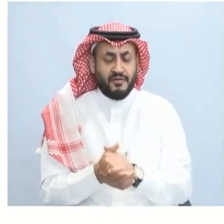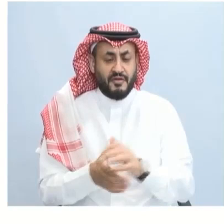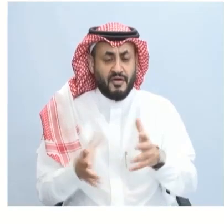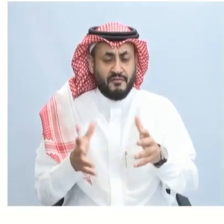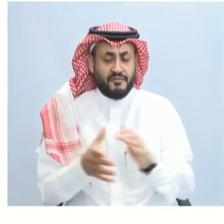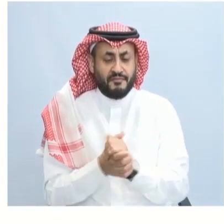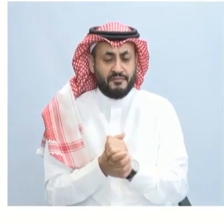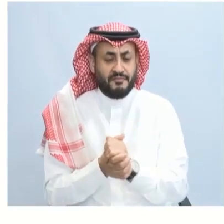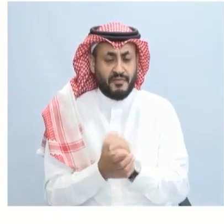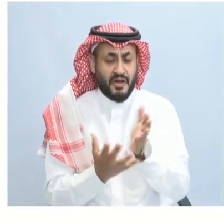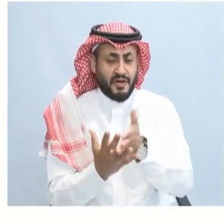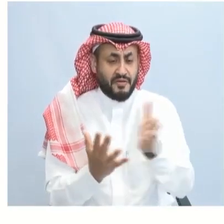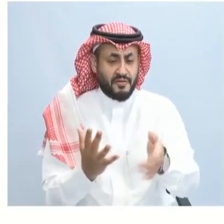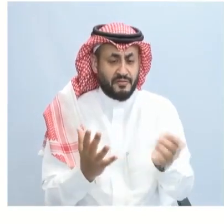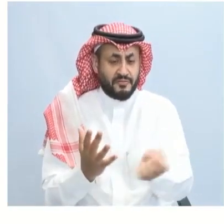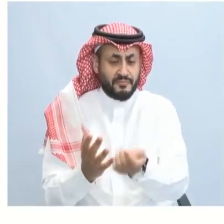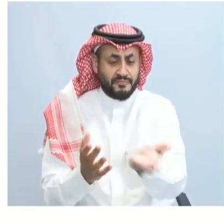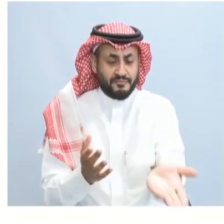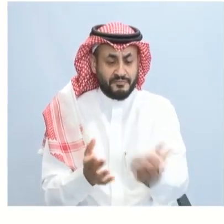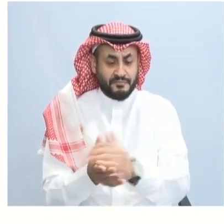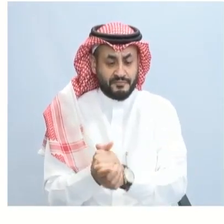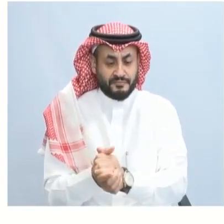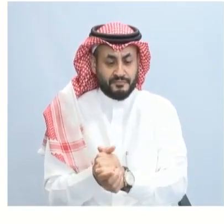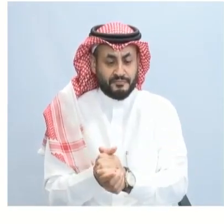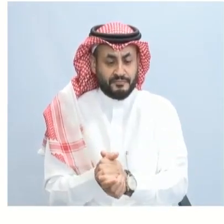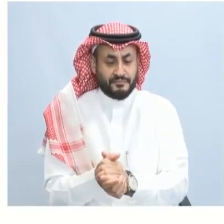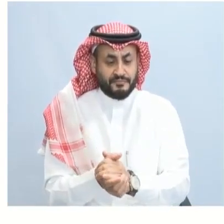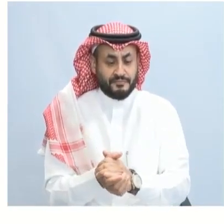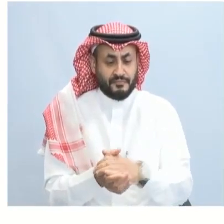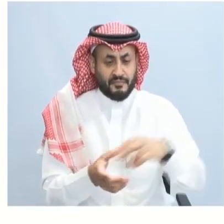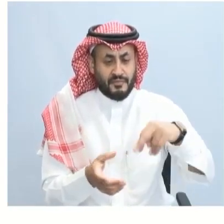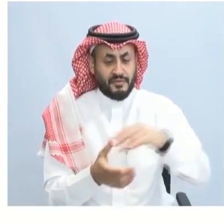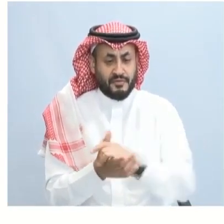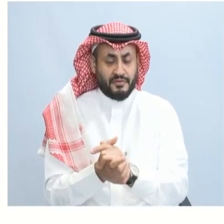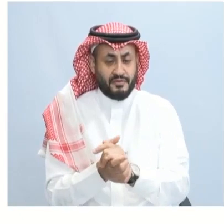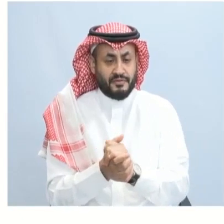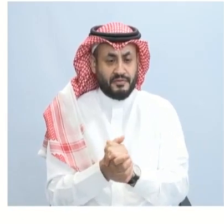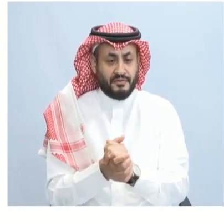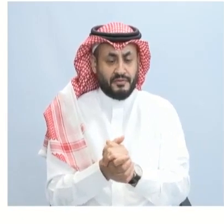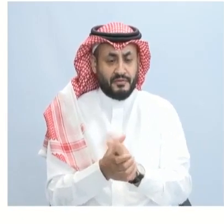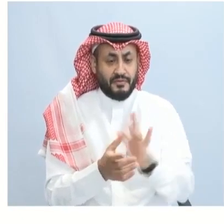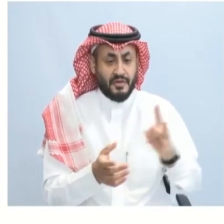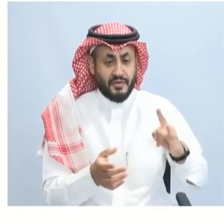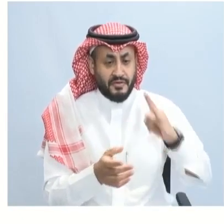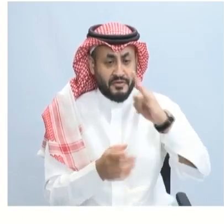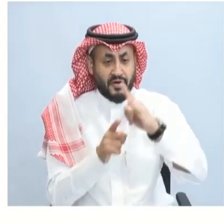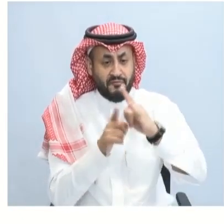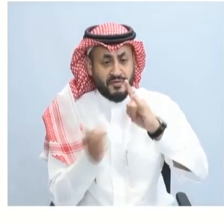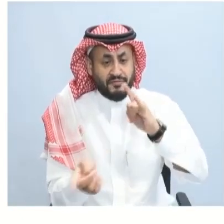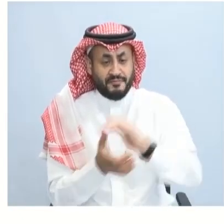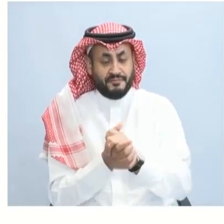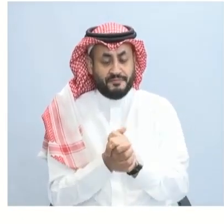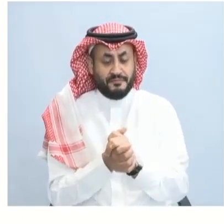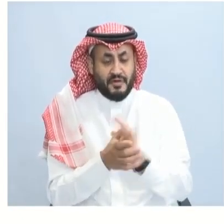in. We have here as an example, we were going to try skydiving. Skydiving is